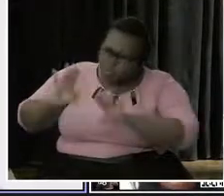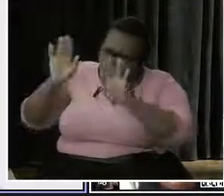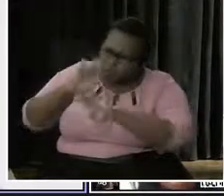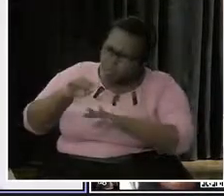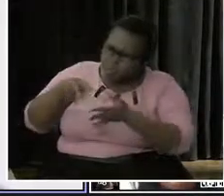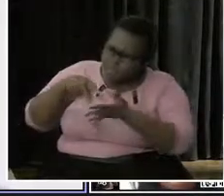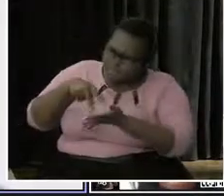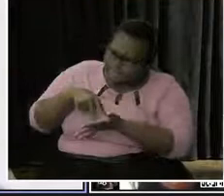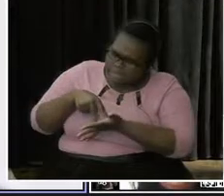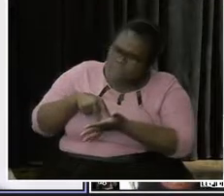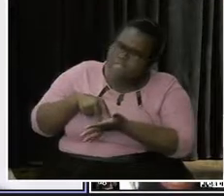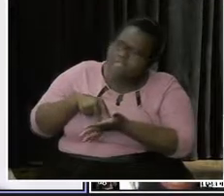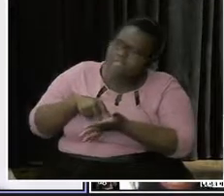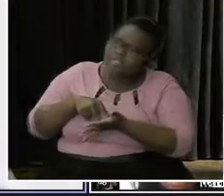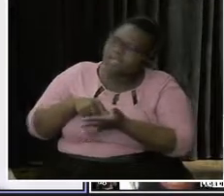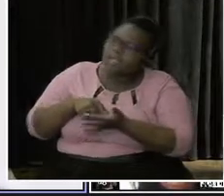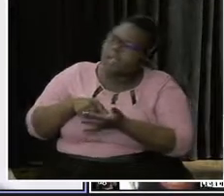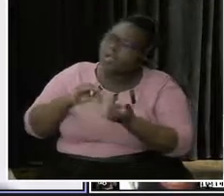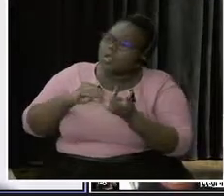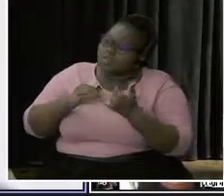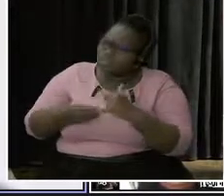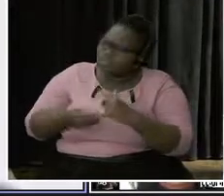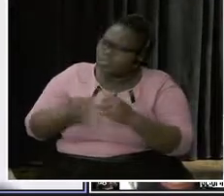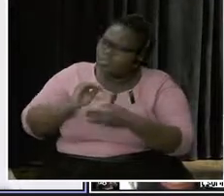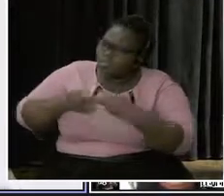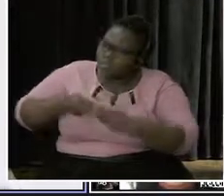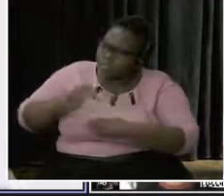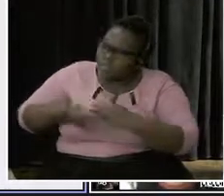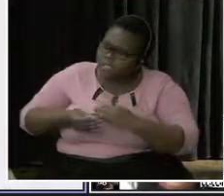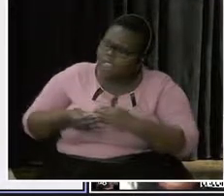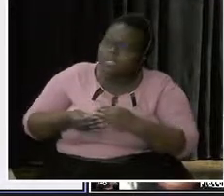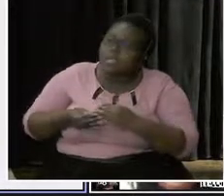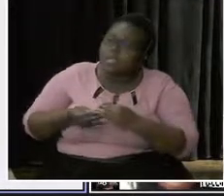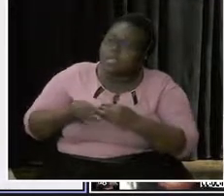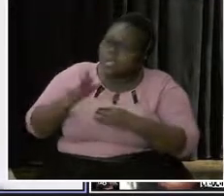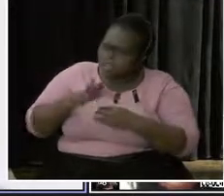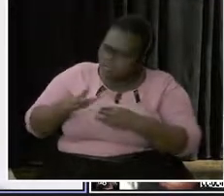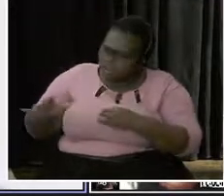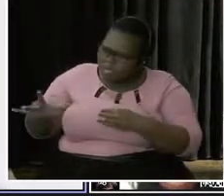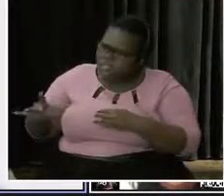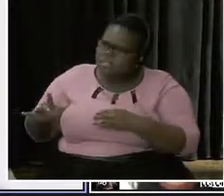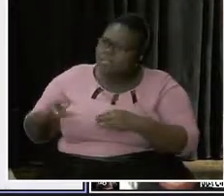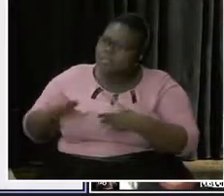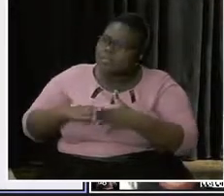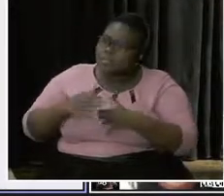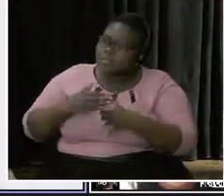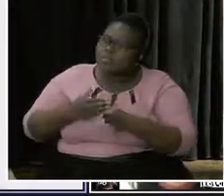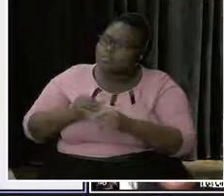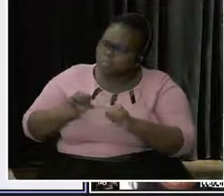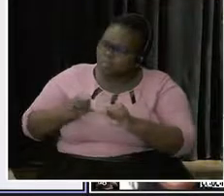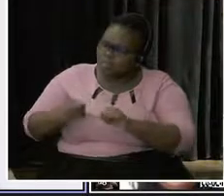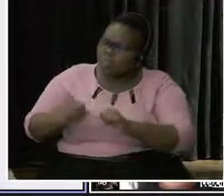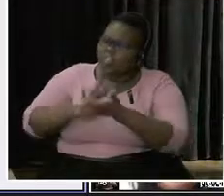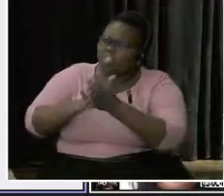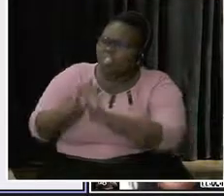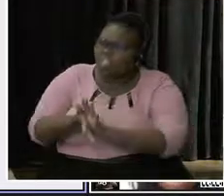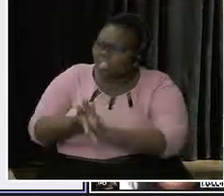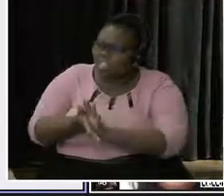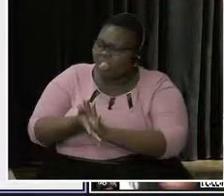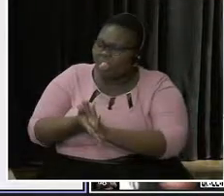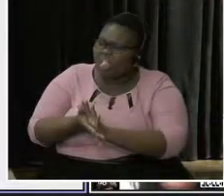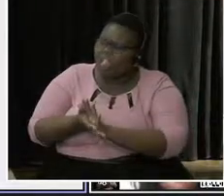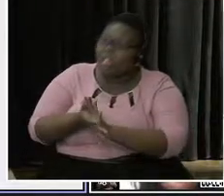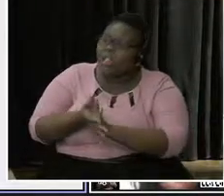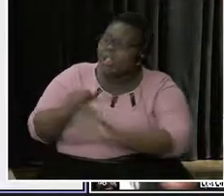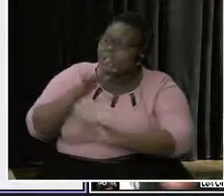and reservoirs trying to safeguard them? Reservoirs are still being vandalized. Substations are still being vandalized. Vandalism is on